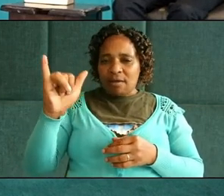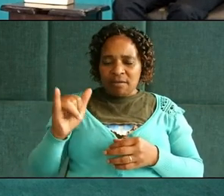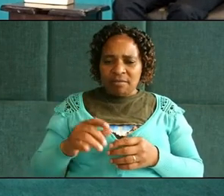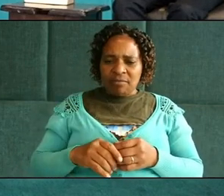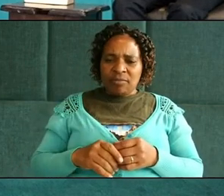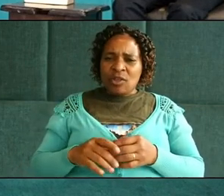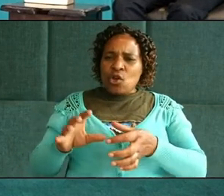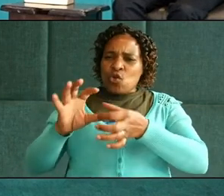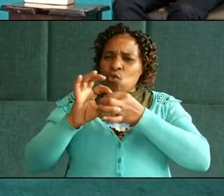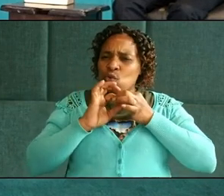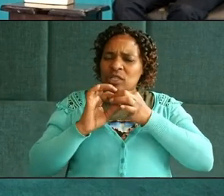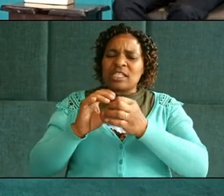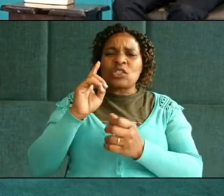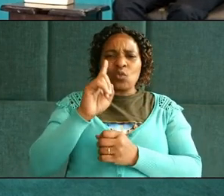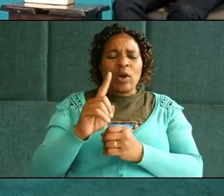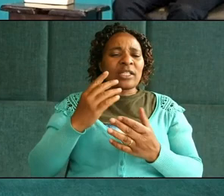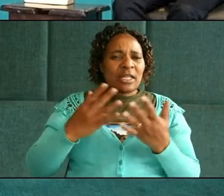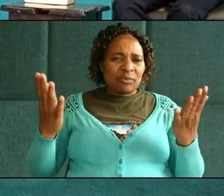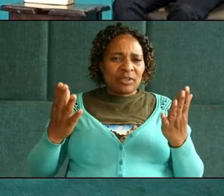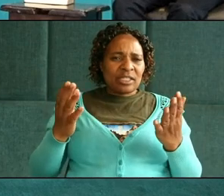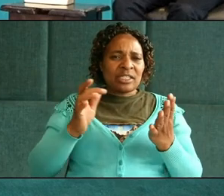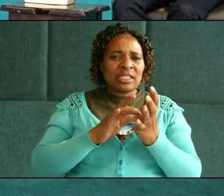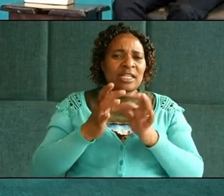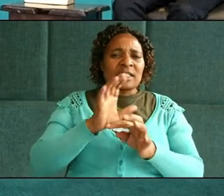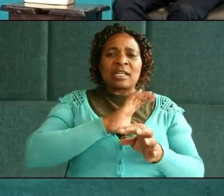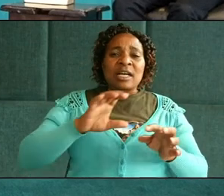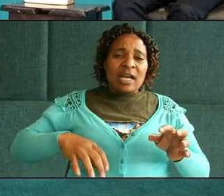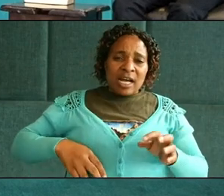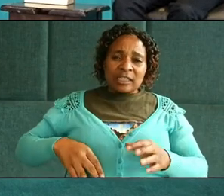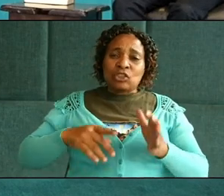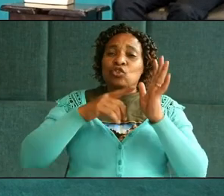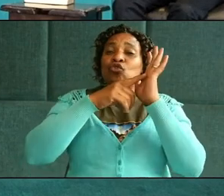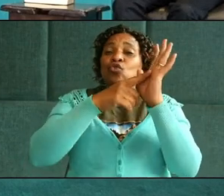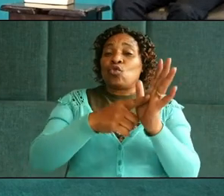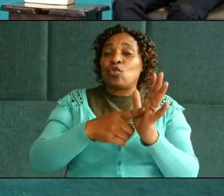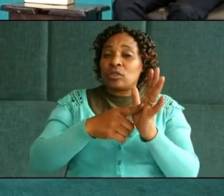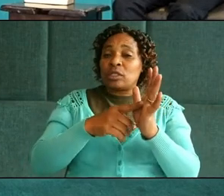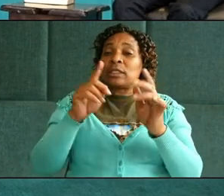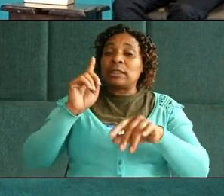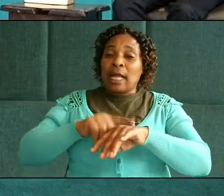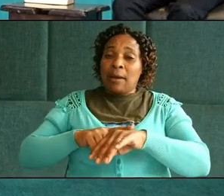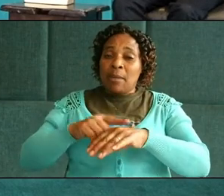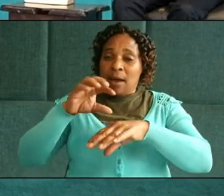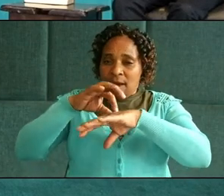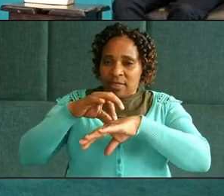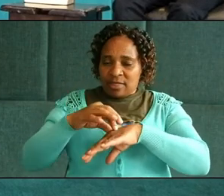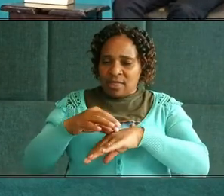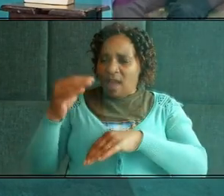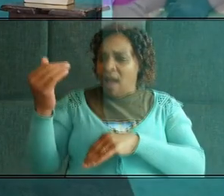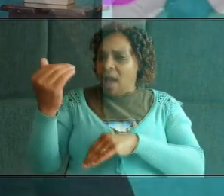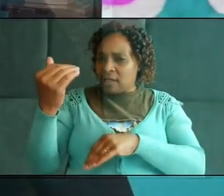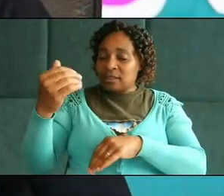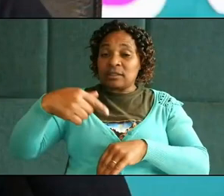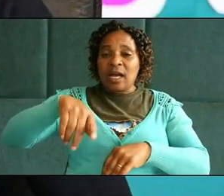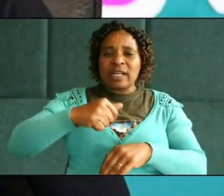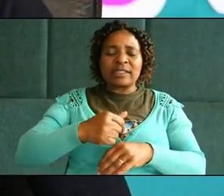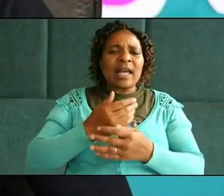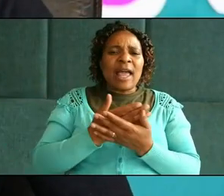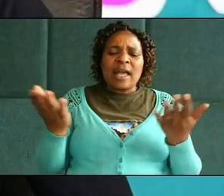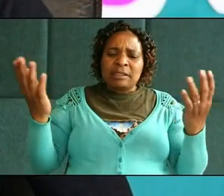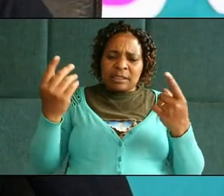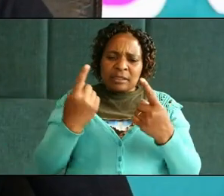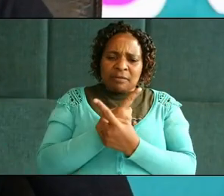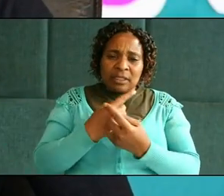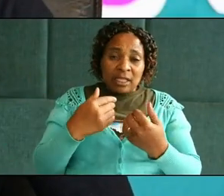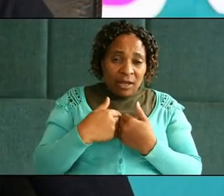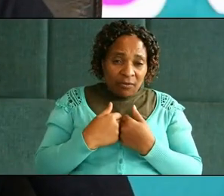is something that Christ underlined when he was on earth, and he asked us, no matter what differences we